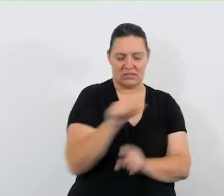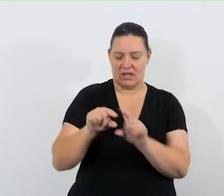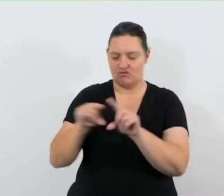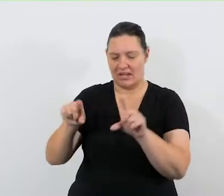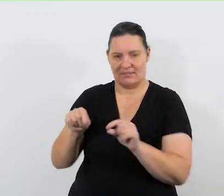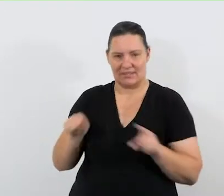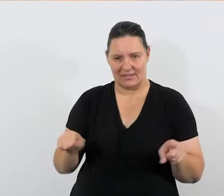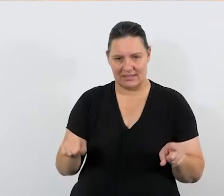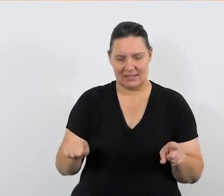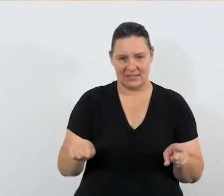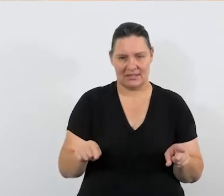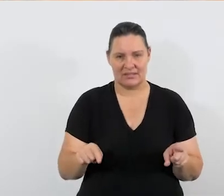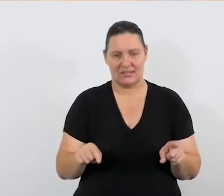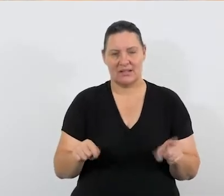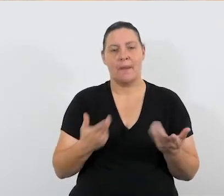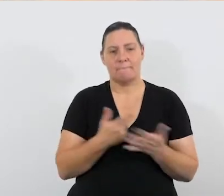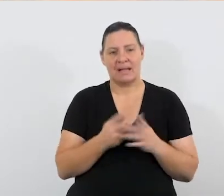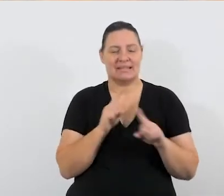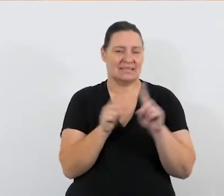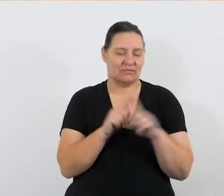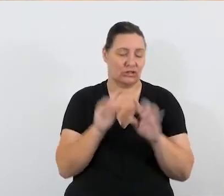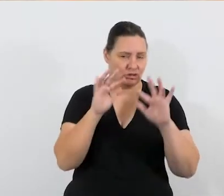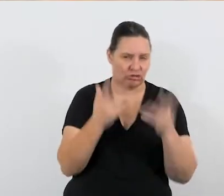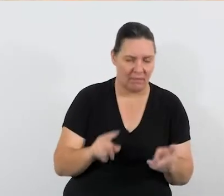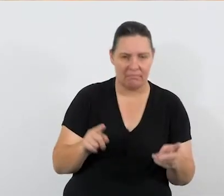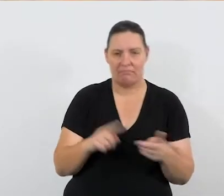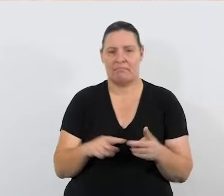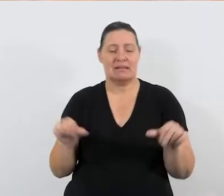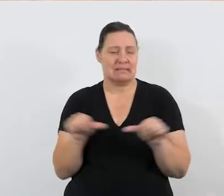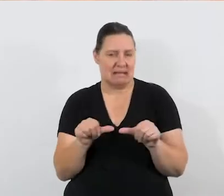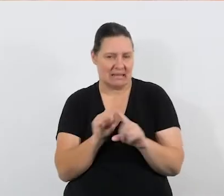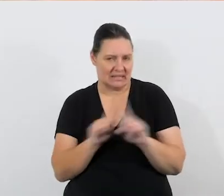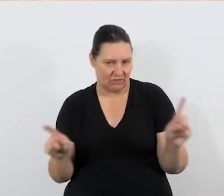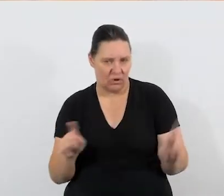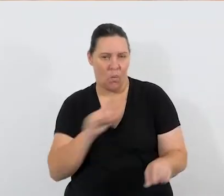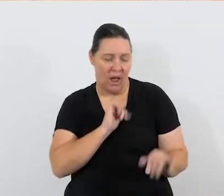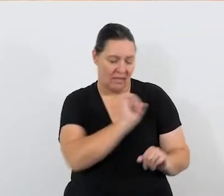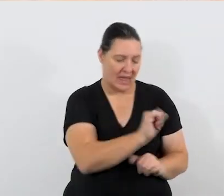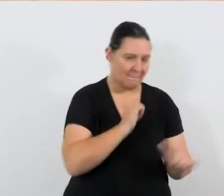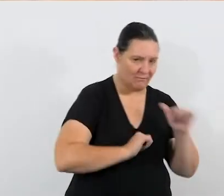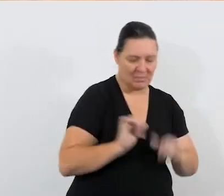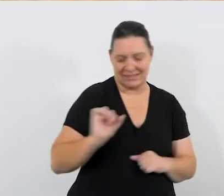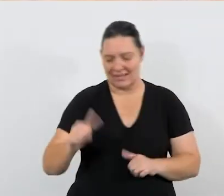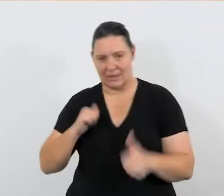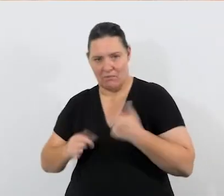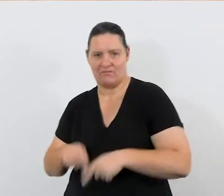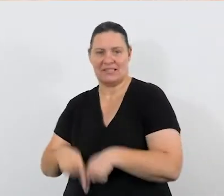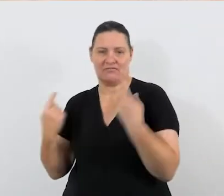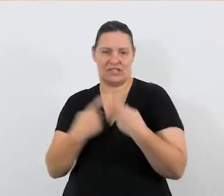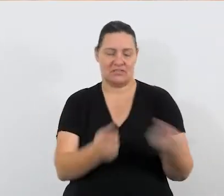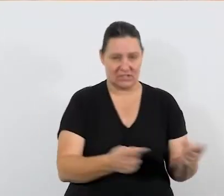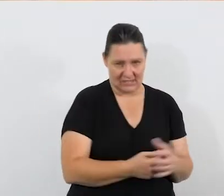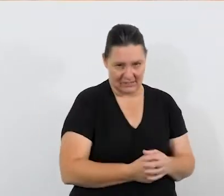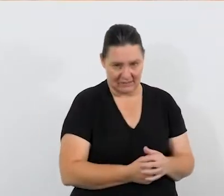see, they are both in the same rose, but they are different in shape, they are different in size, because they have to perform